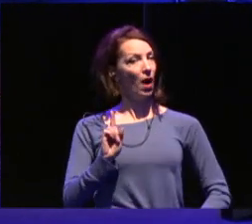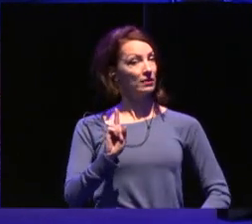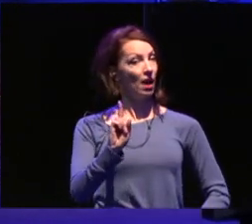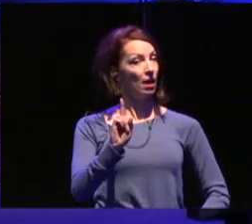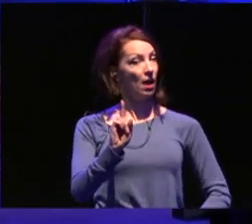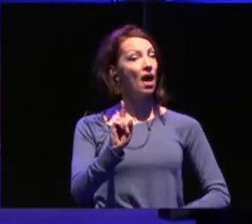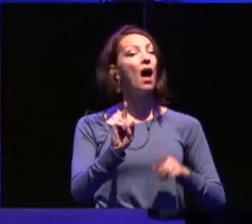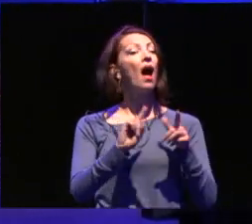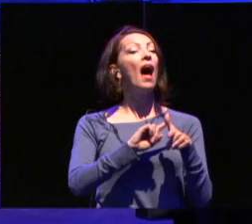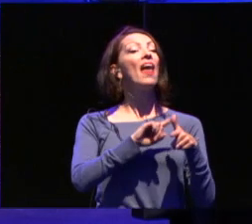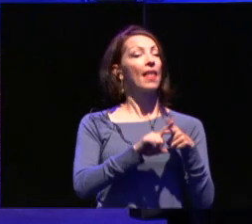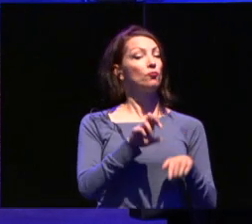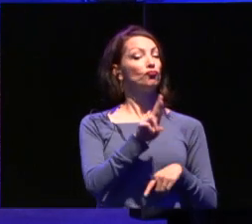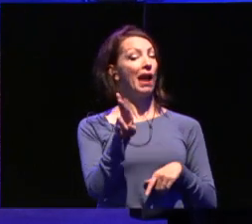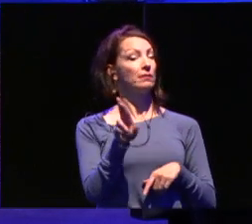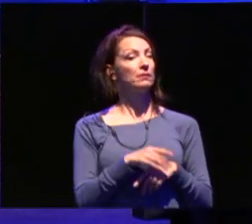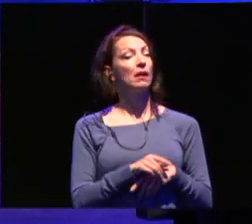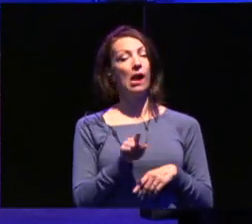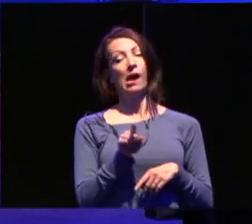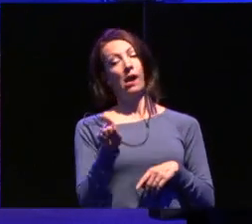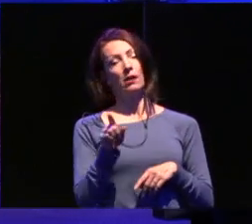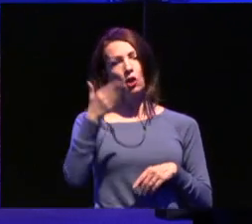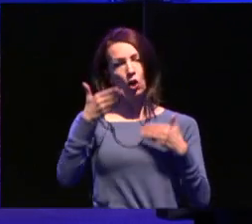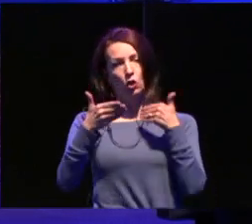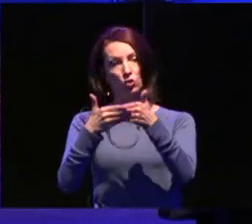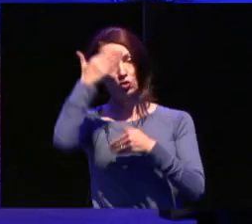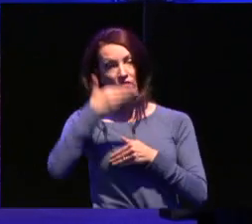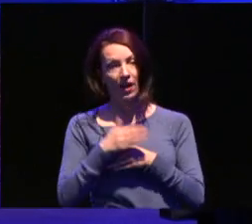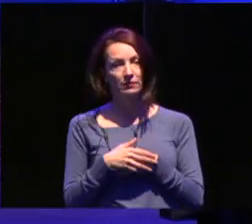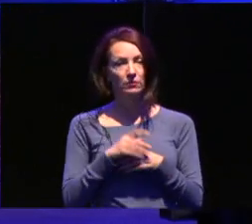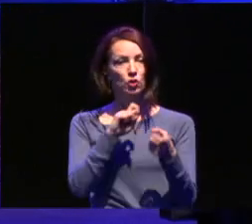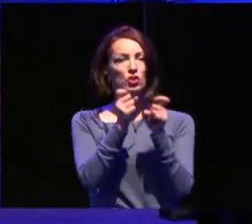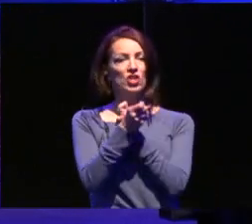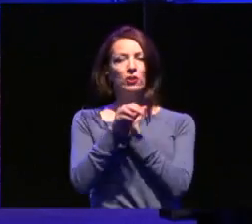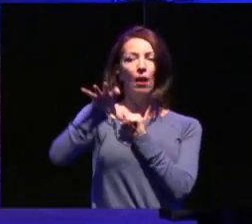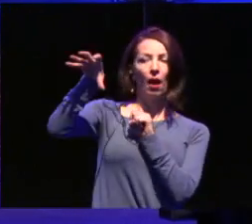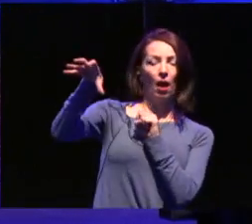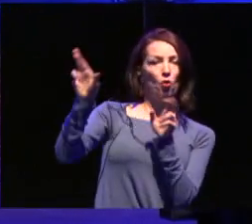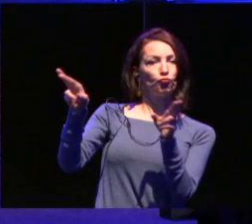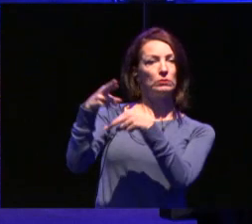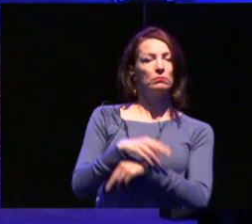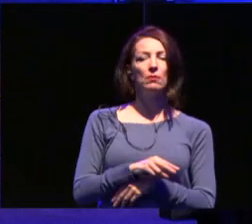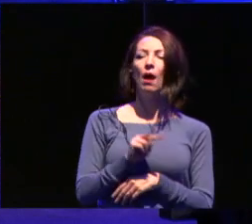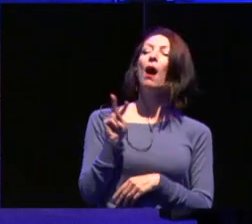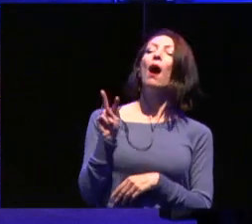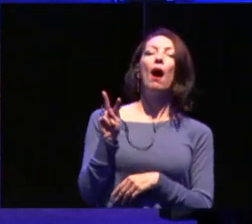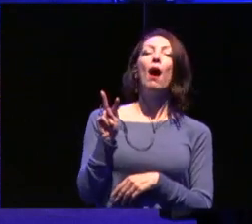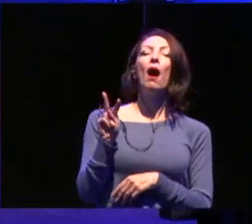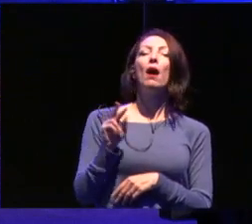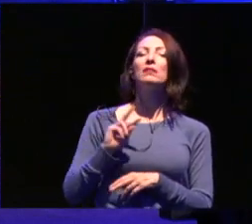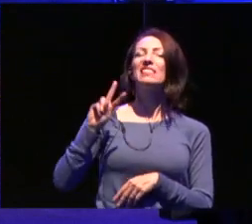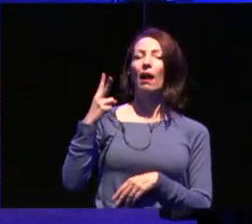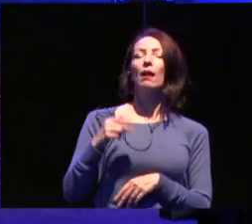then to your right, you're getting closer to the front. There's the changing room. So you look. You said, the changing room. You know